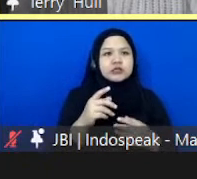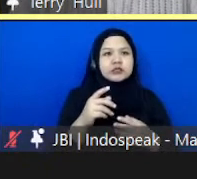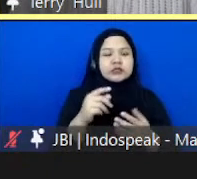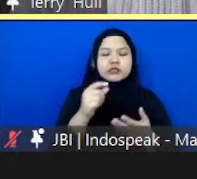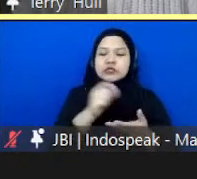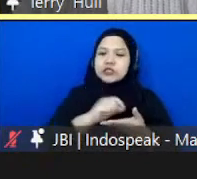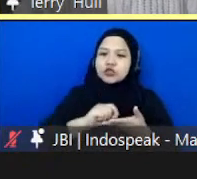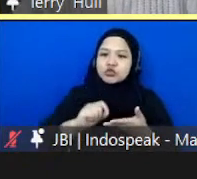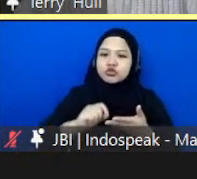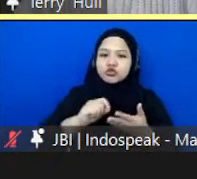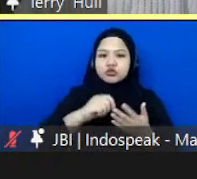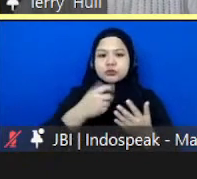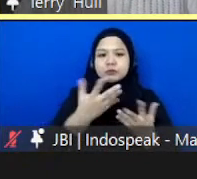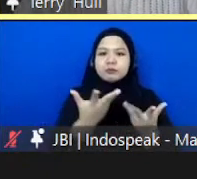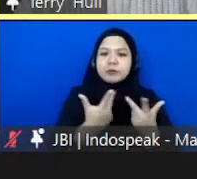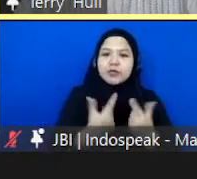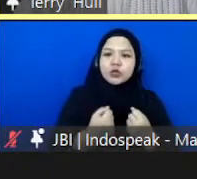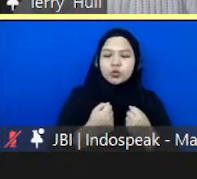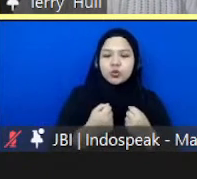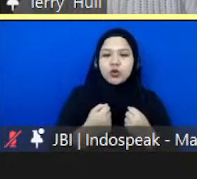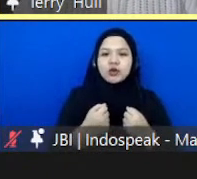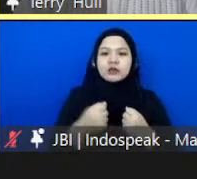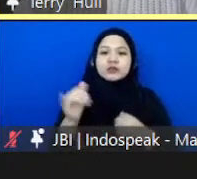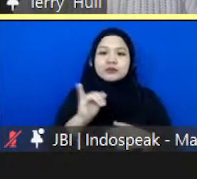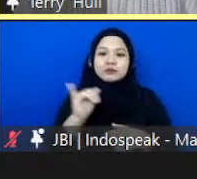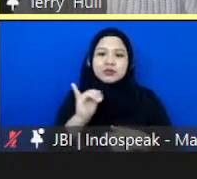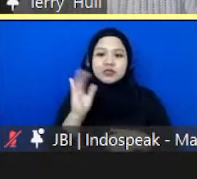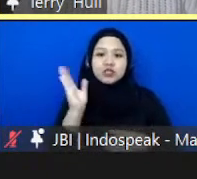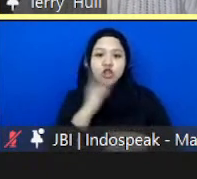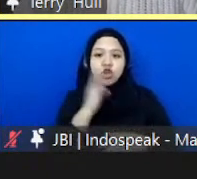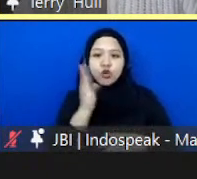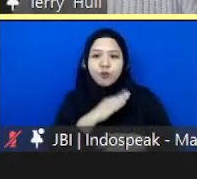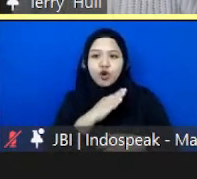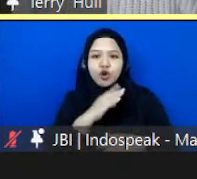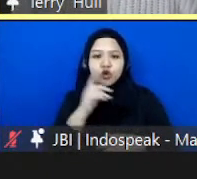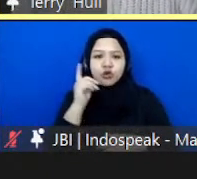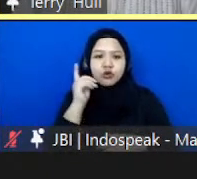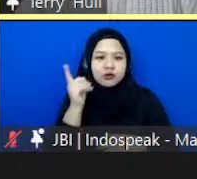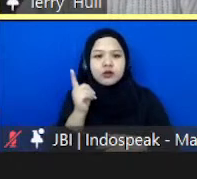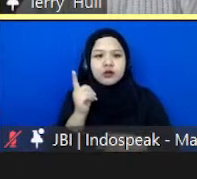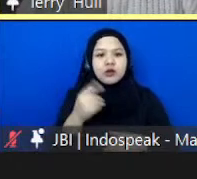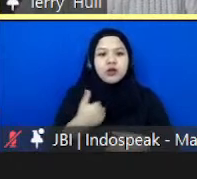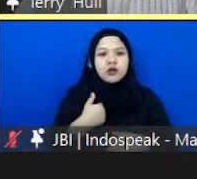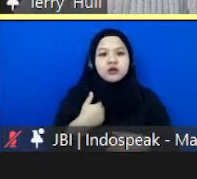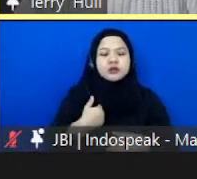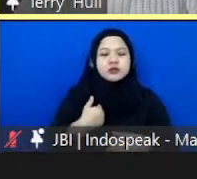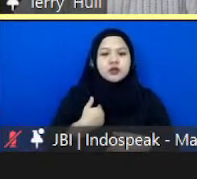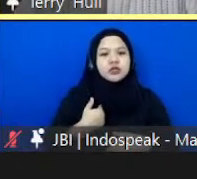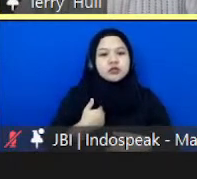who he said had asked all the individuals in the